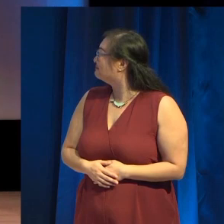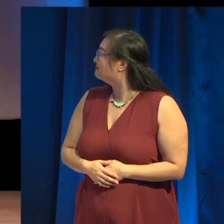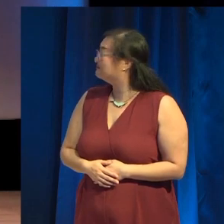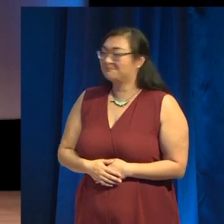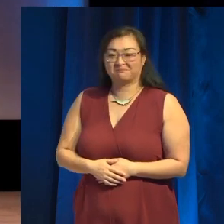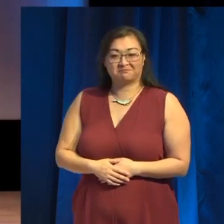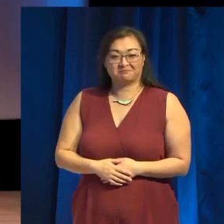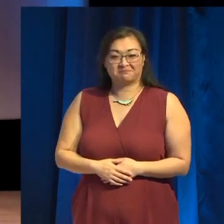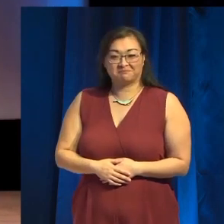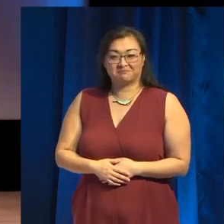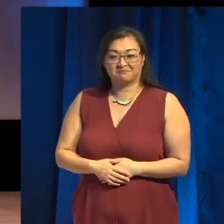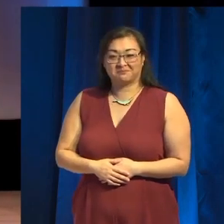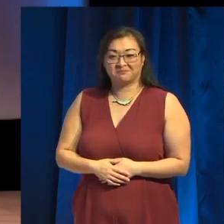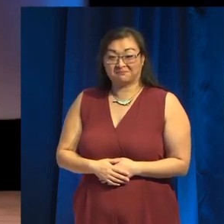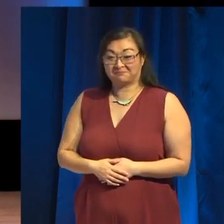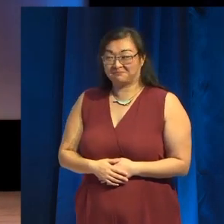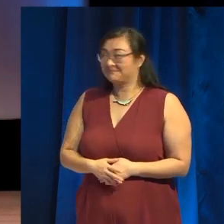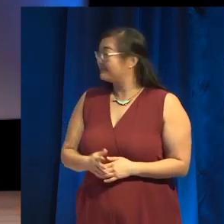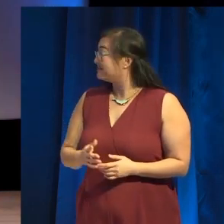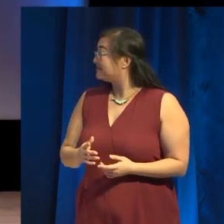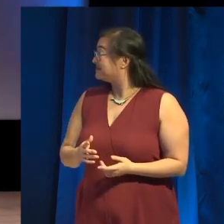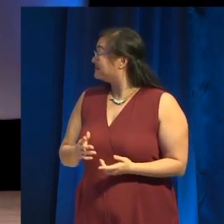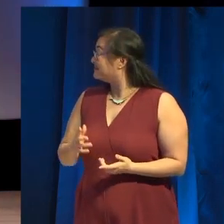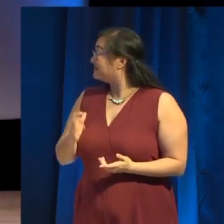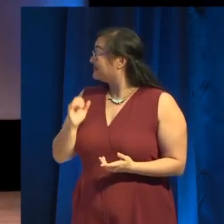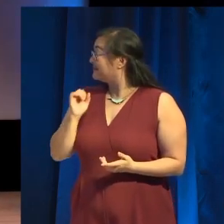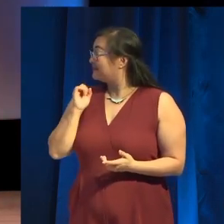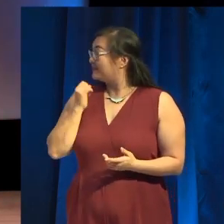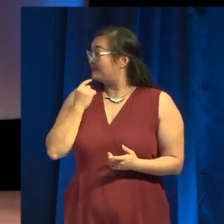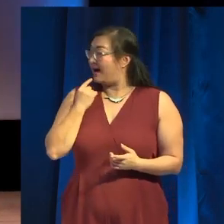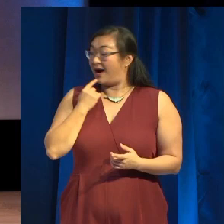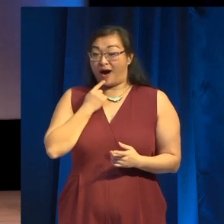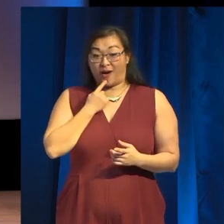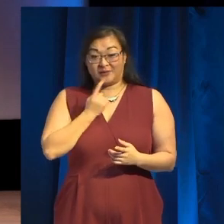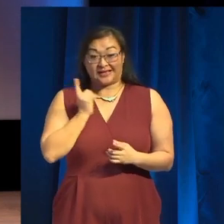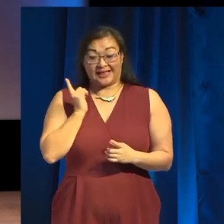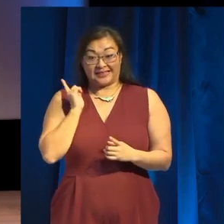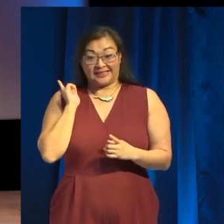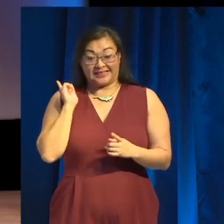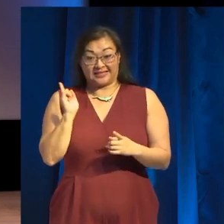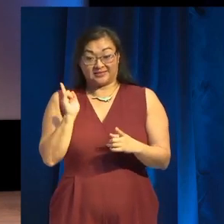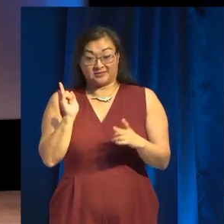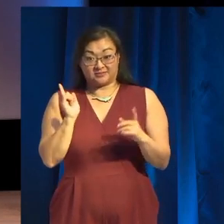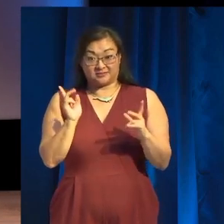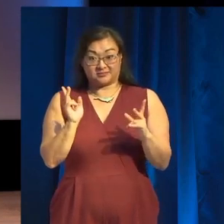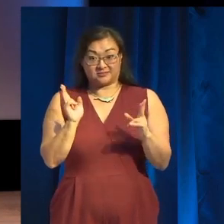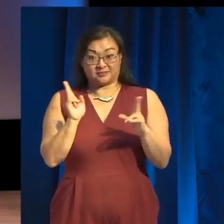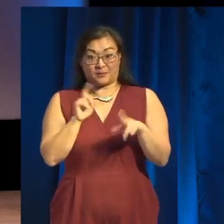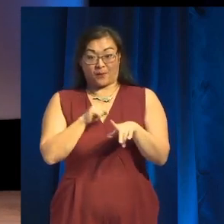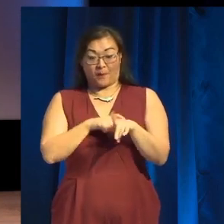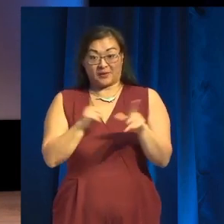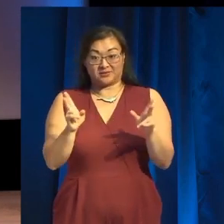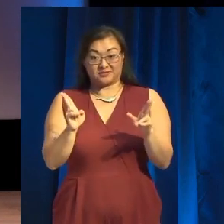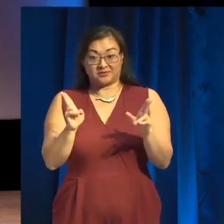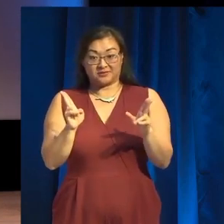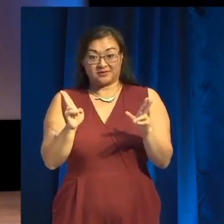arguably, I believe that this moment is the most important part of the game. So essentially, when you stop following the rule Baba